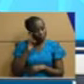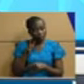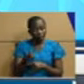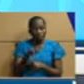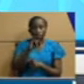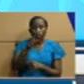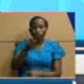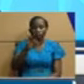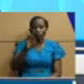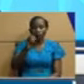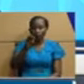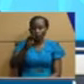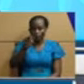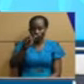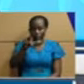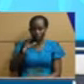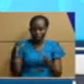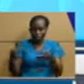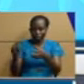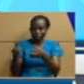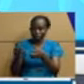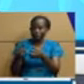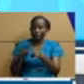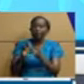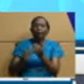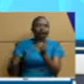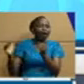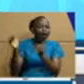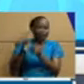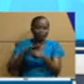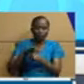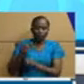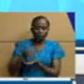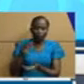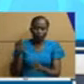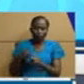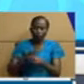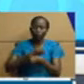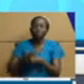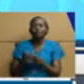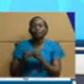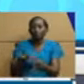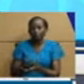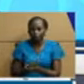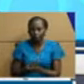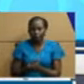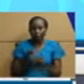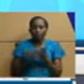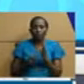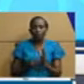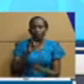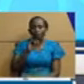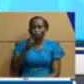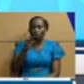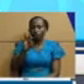highly impacted by the COVID response that has happened. And the informal sector, we also